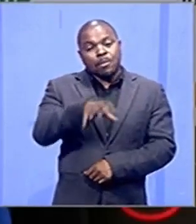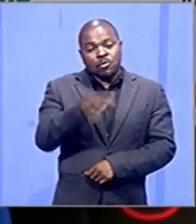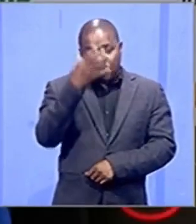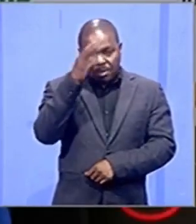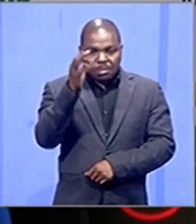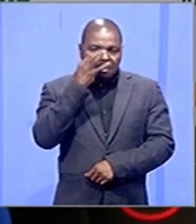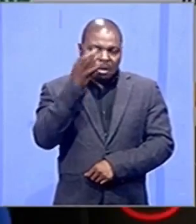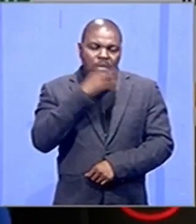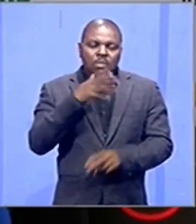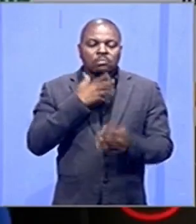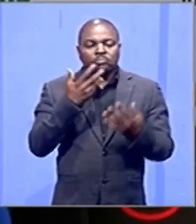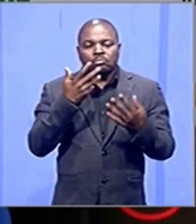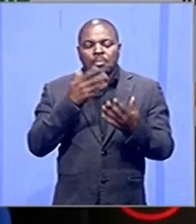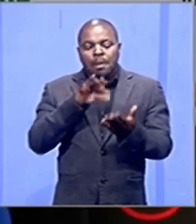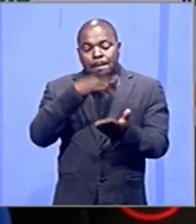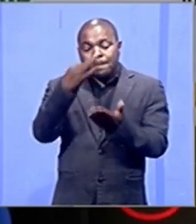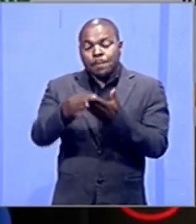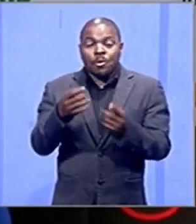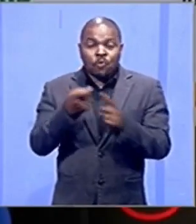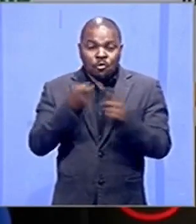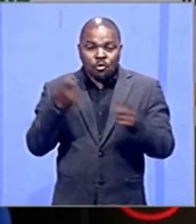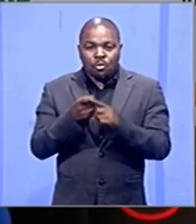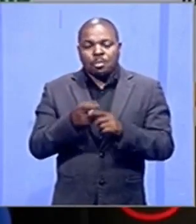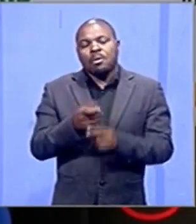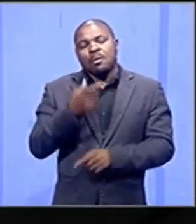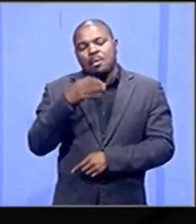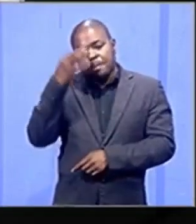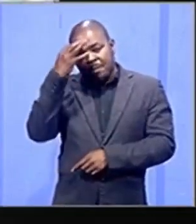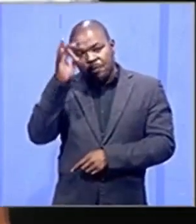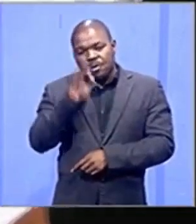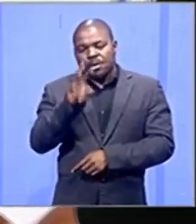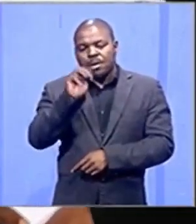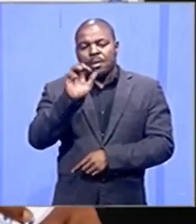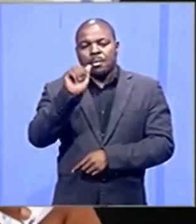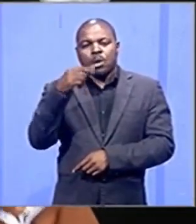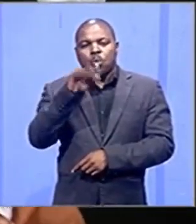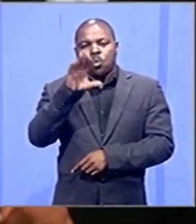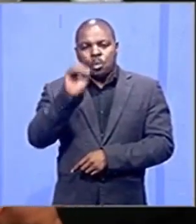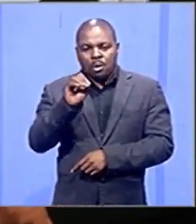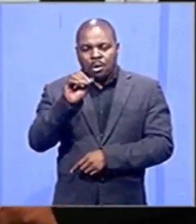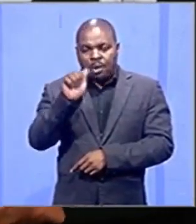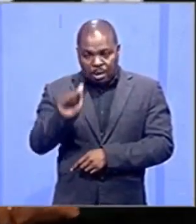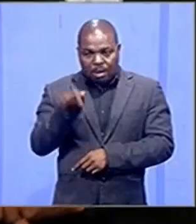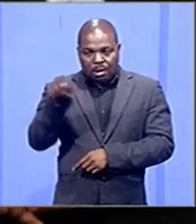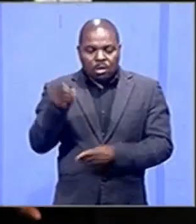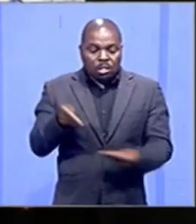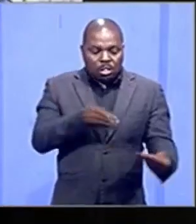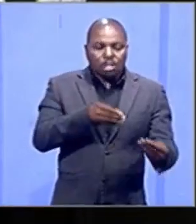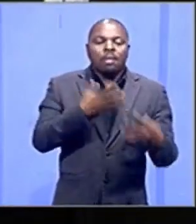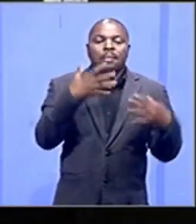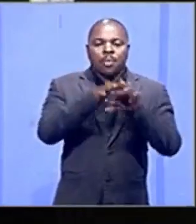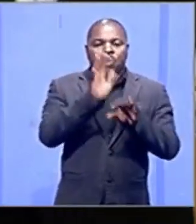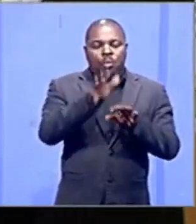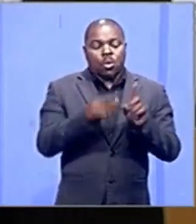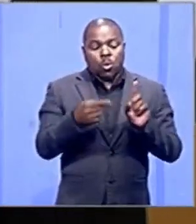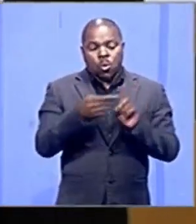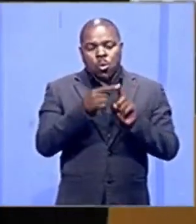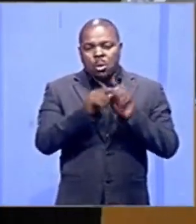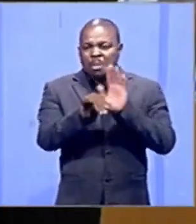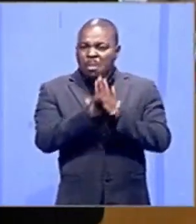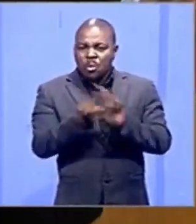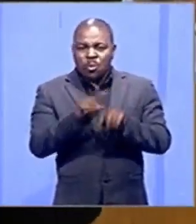dirafatsa dikatlanegiso tsa moprofesara Malgapuru Makgoba. Gareng ga tse dingwe, o supile gore sepetlele se